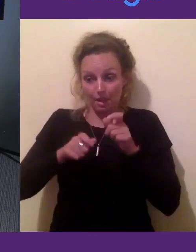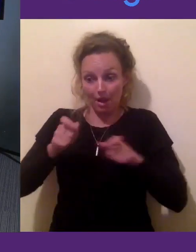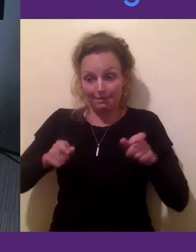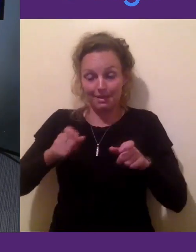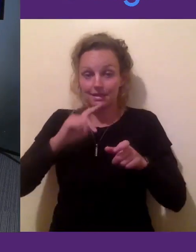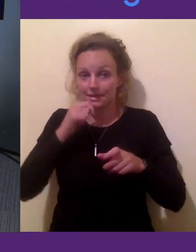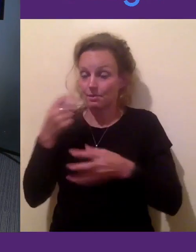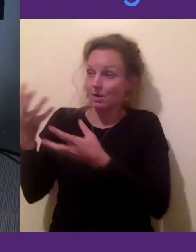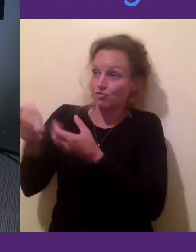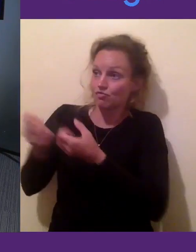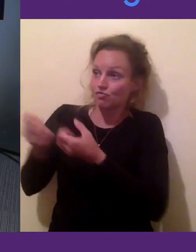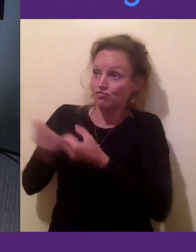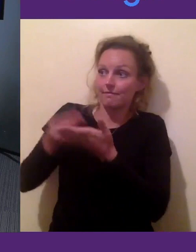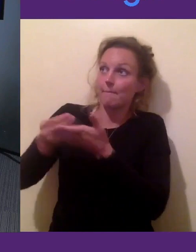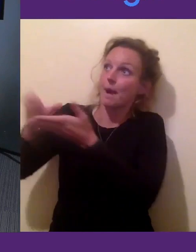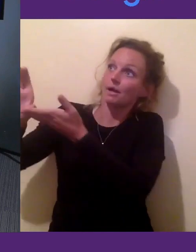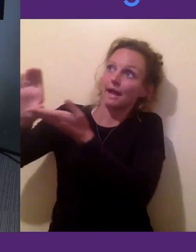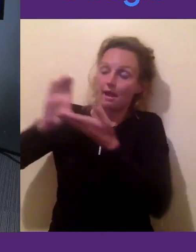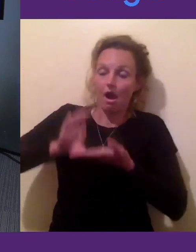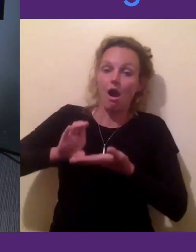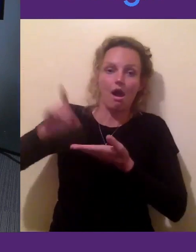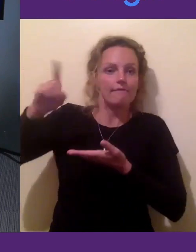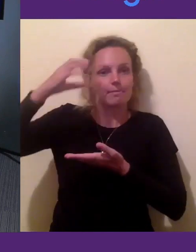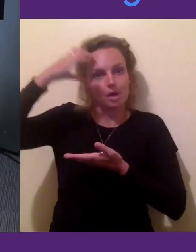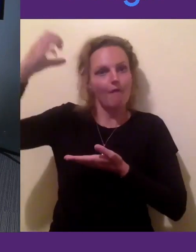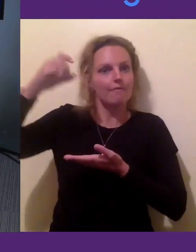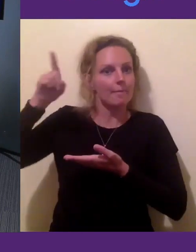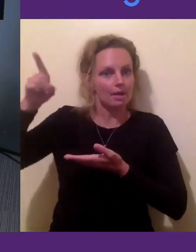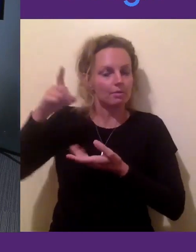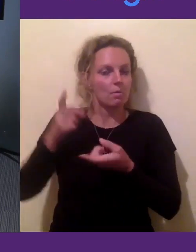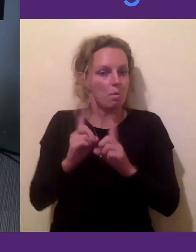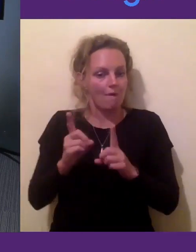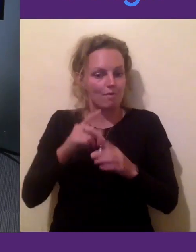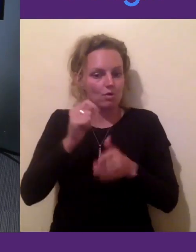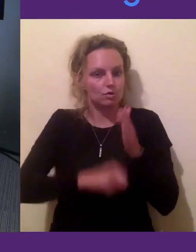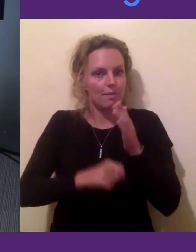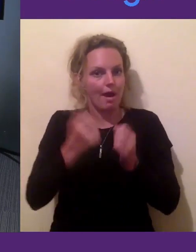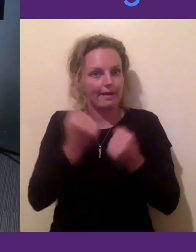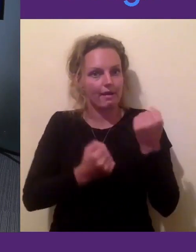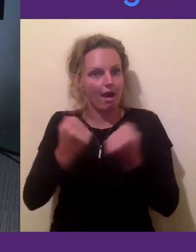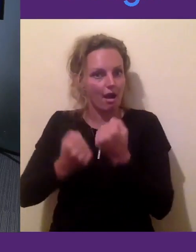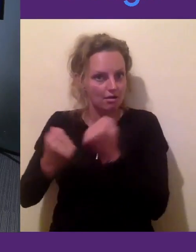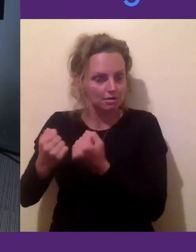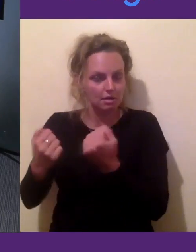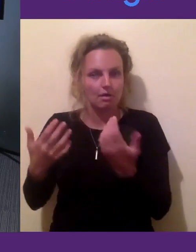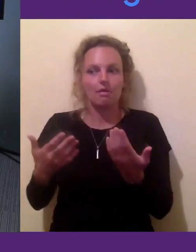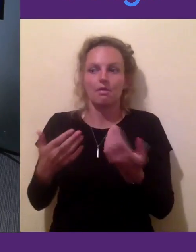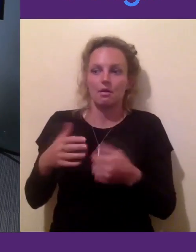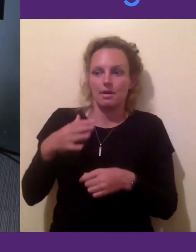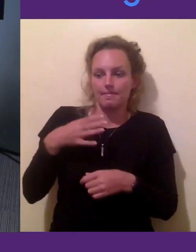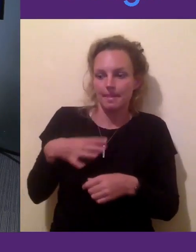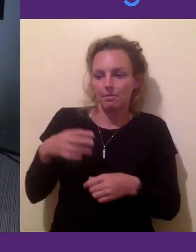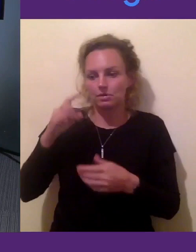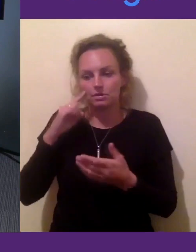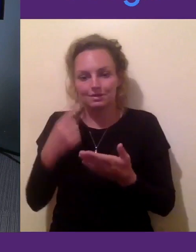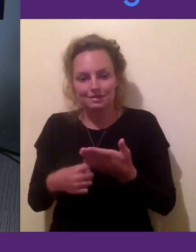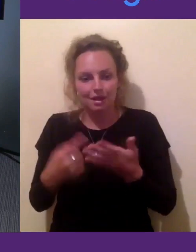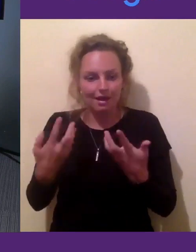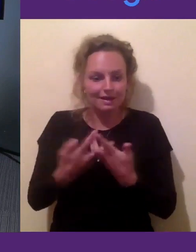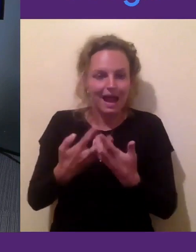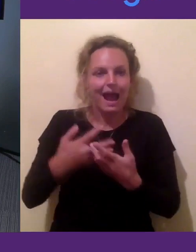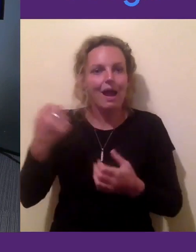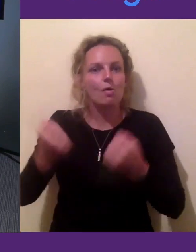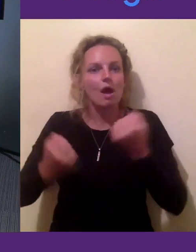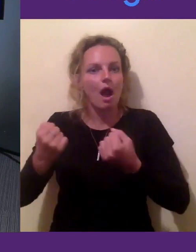colleagues who own all the cars of their families. So they actually want to decide how the car feels like. They go to the car dealer shop